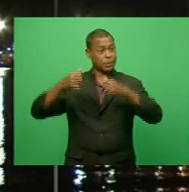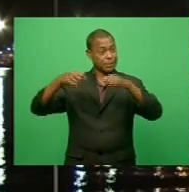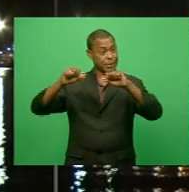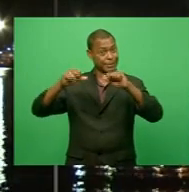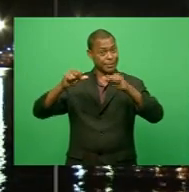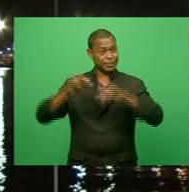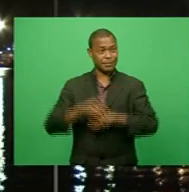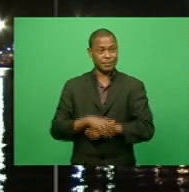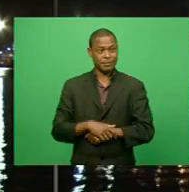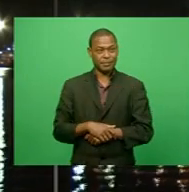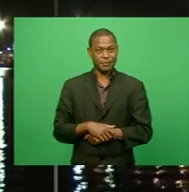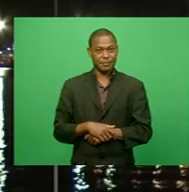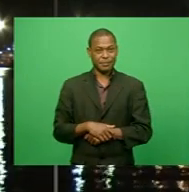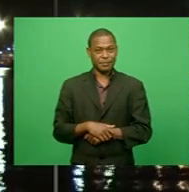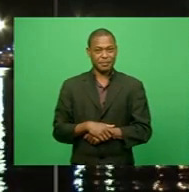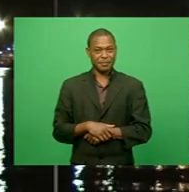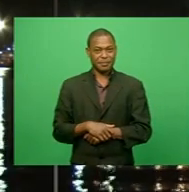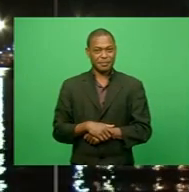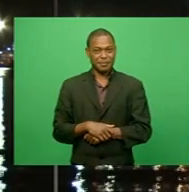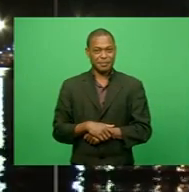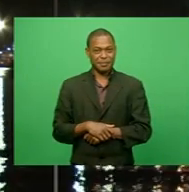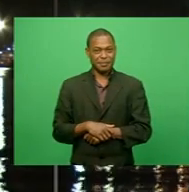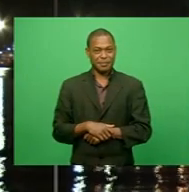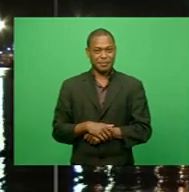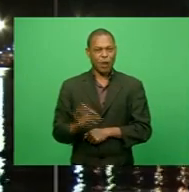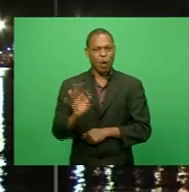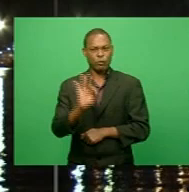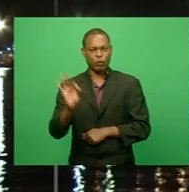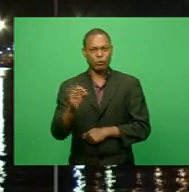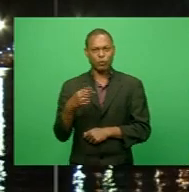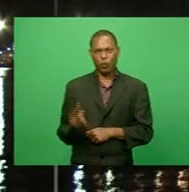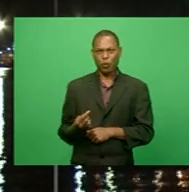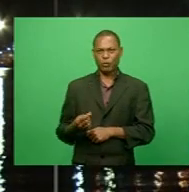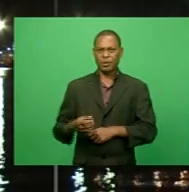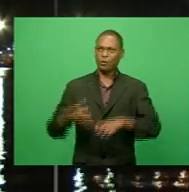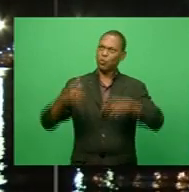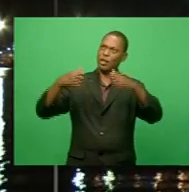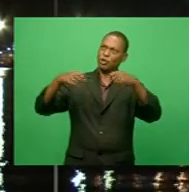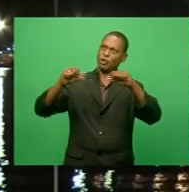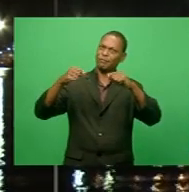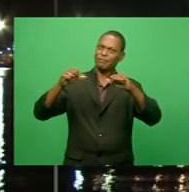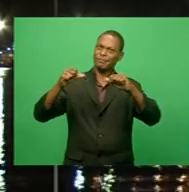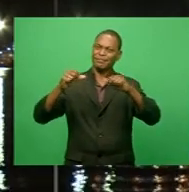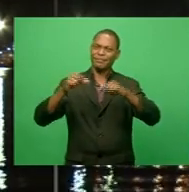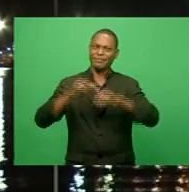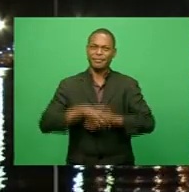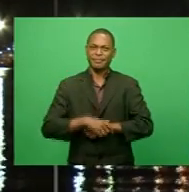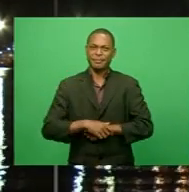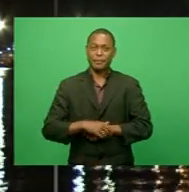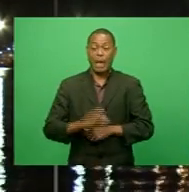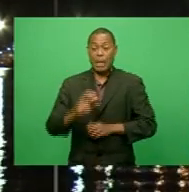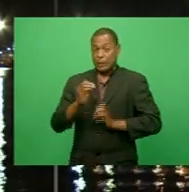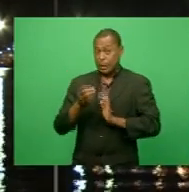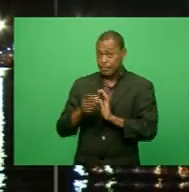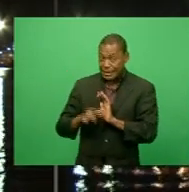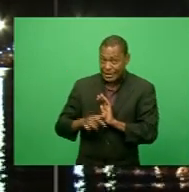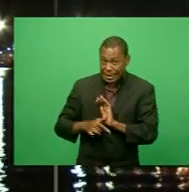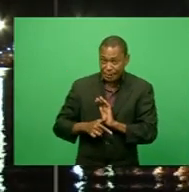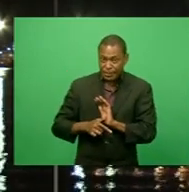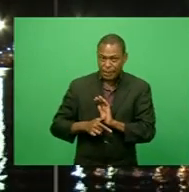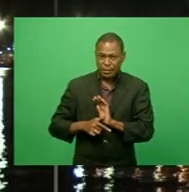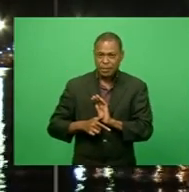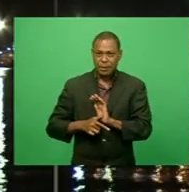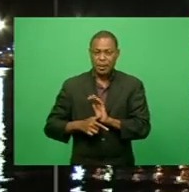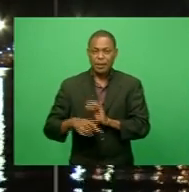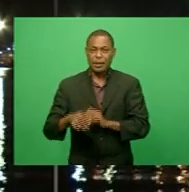to profitability, the number of achievements, or customer satisfaction, but sometimes it is the courage and